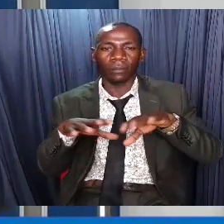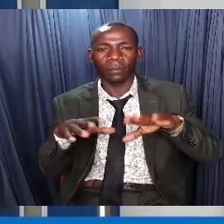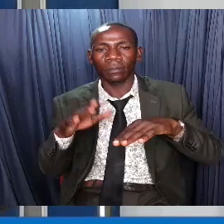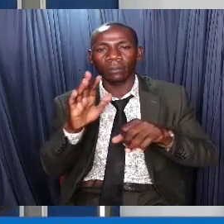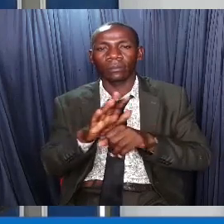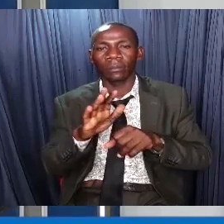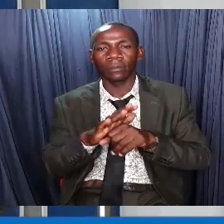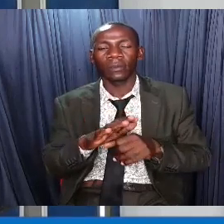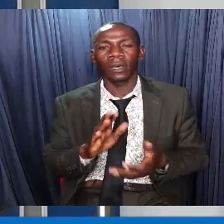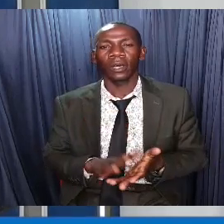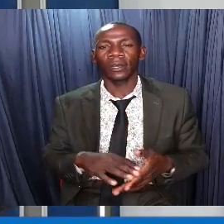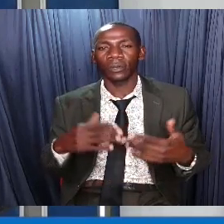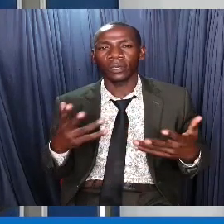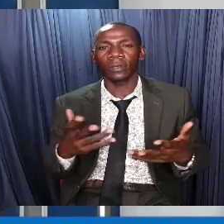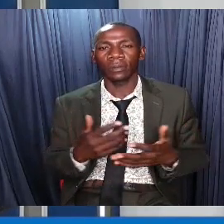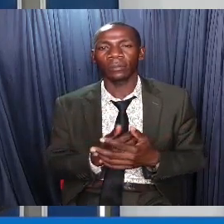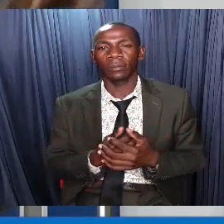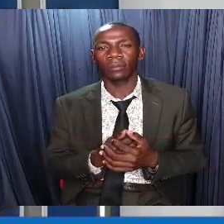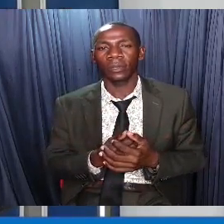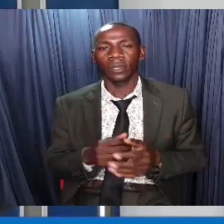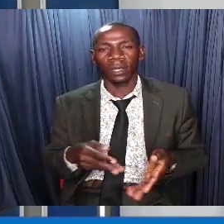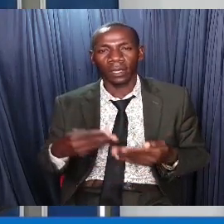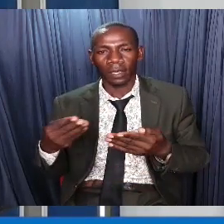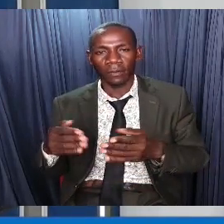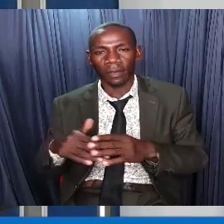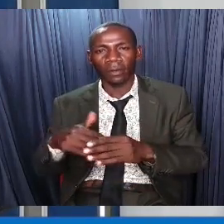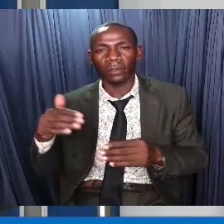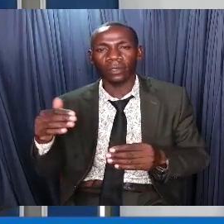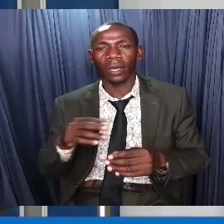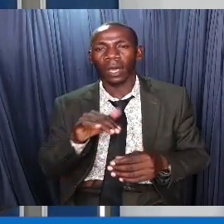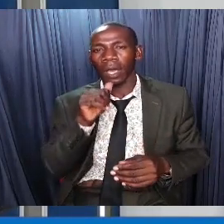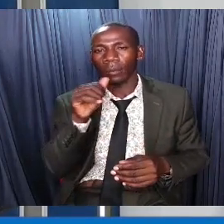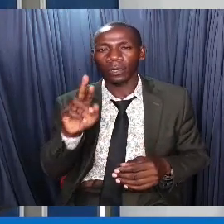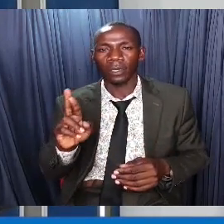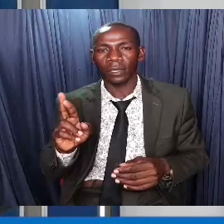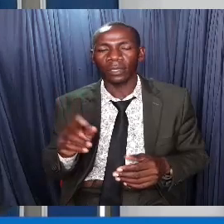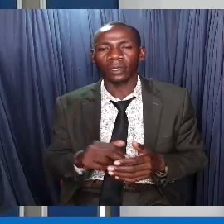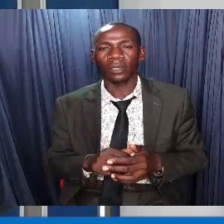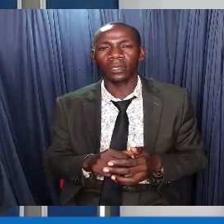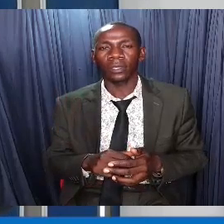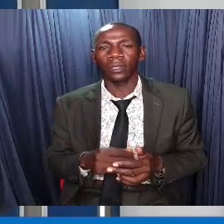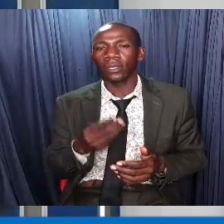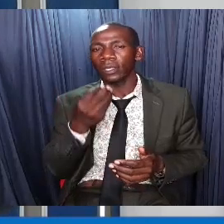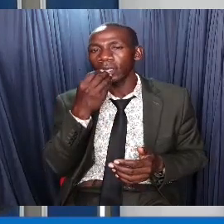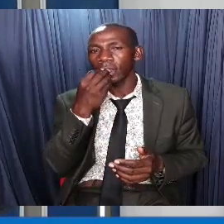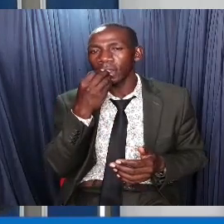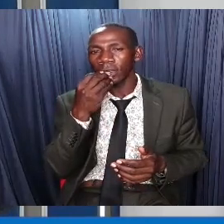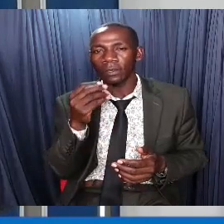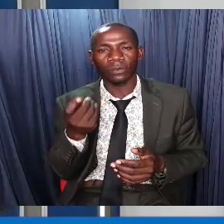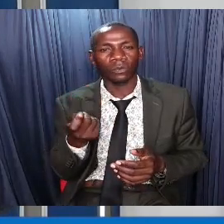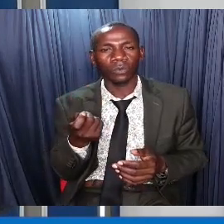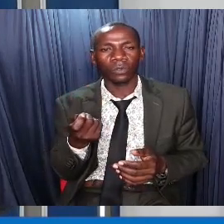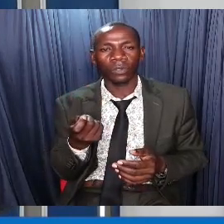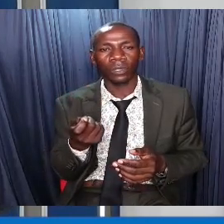leaves. Hallelujah. Hallelujah. Natoa. I would give. Niko tayari. I was ready. Nile kinyonge. I eat